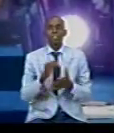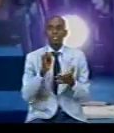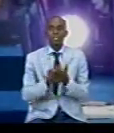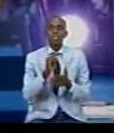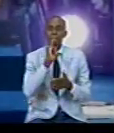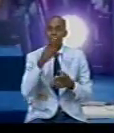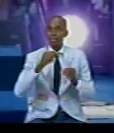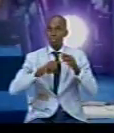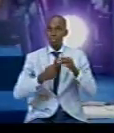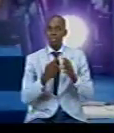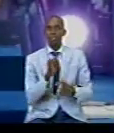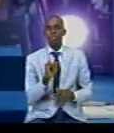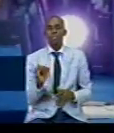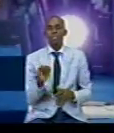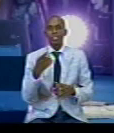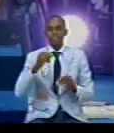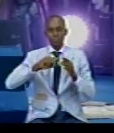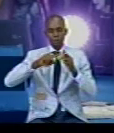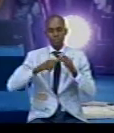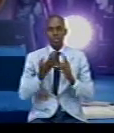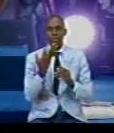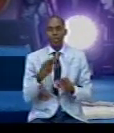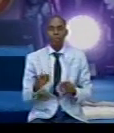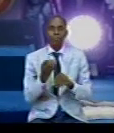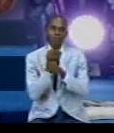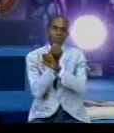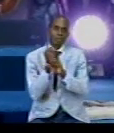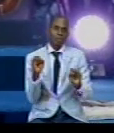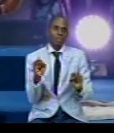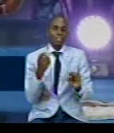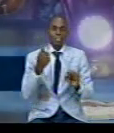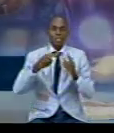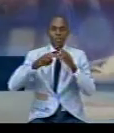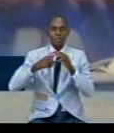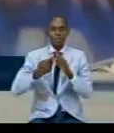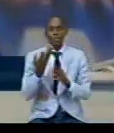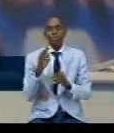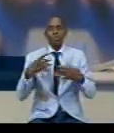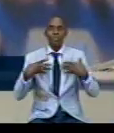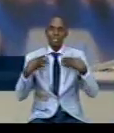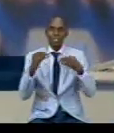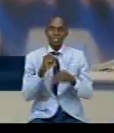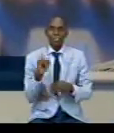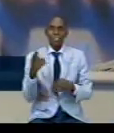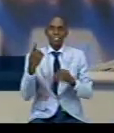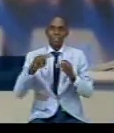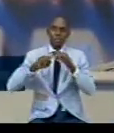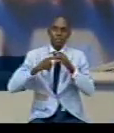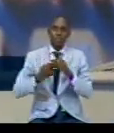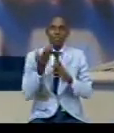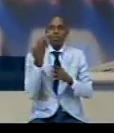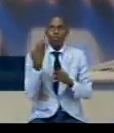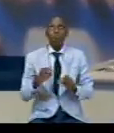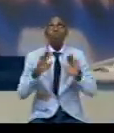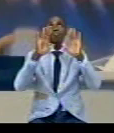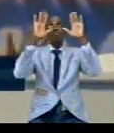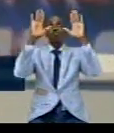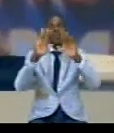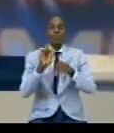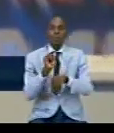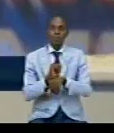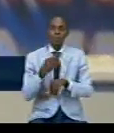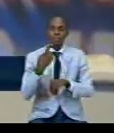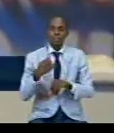the source of salvation, the source of healing, the source of miracle, the source